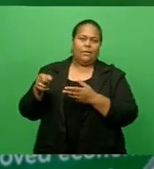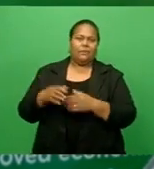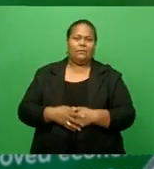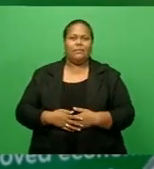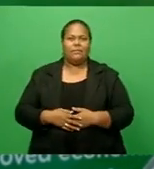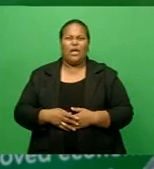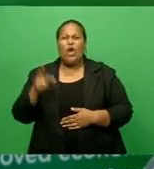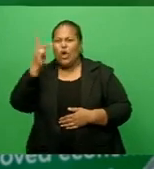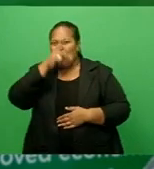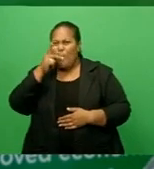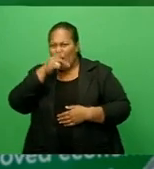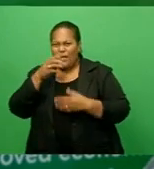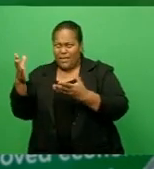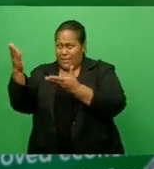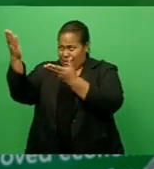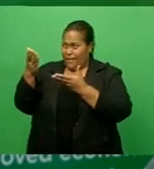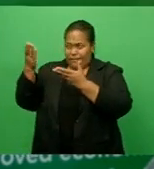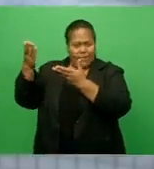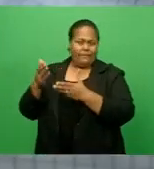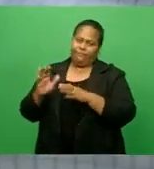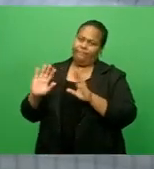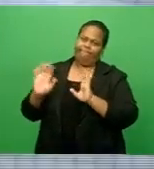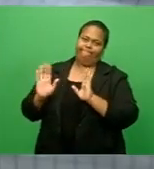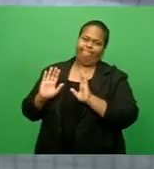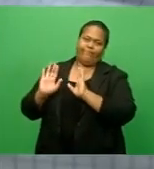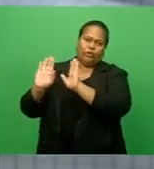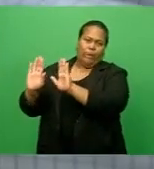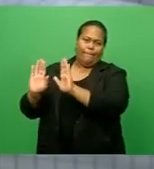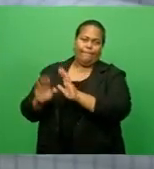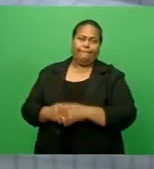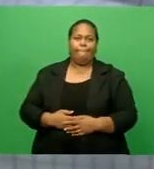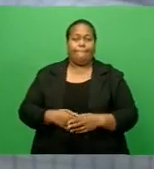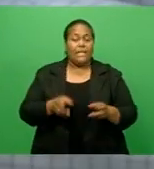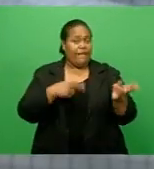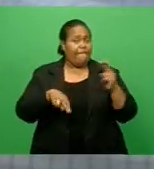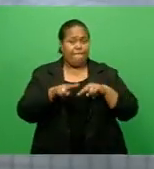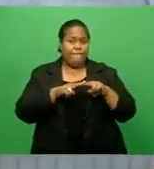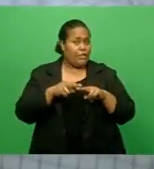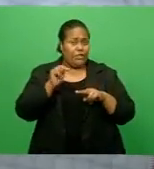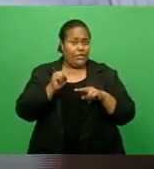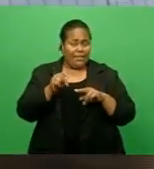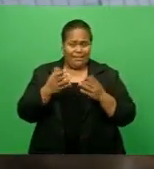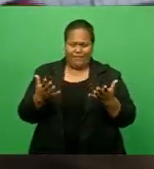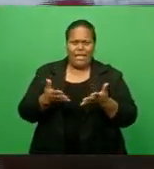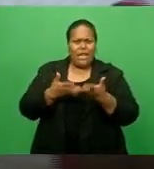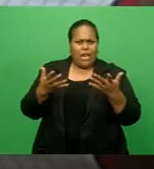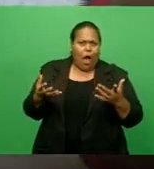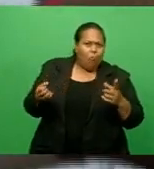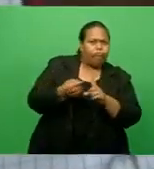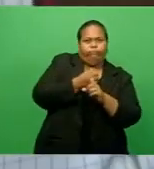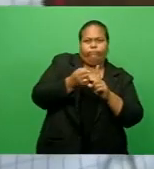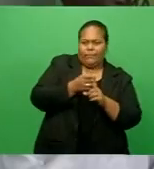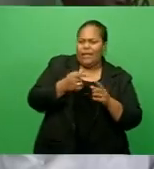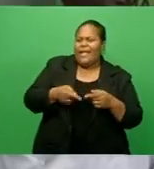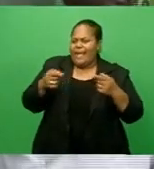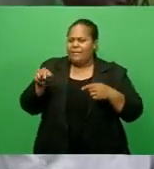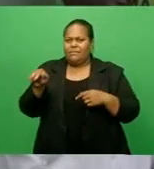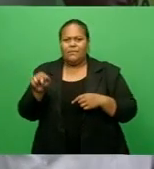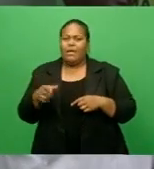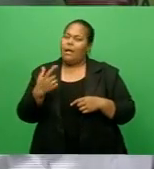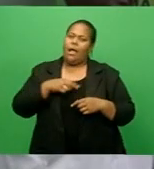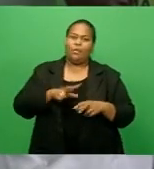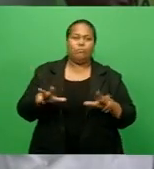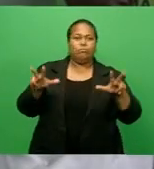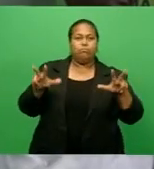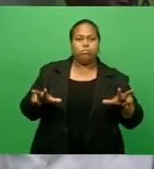have reviewed our import requirements. Fiji's fight against African swine fever received a boost following the signing of a Memorandum